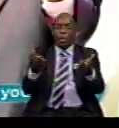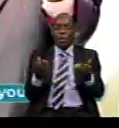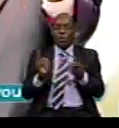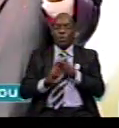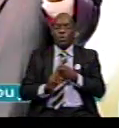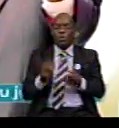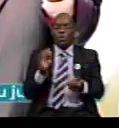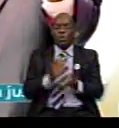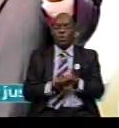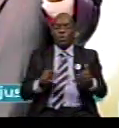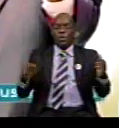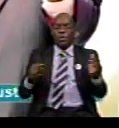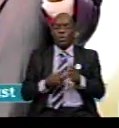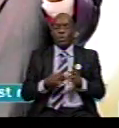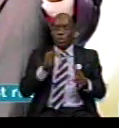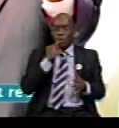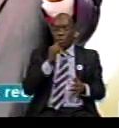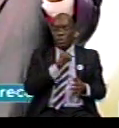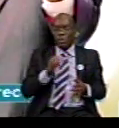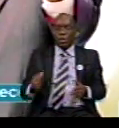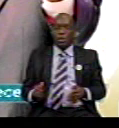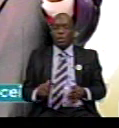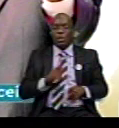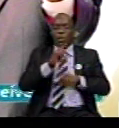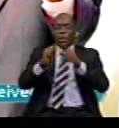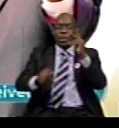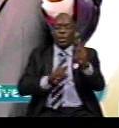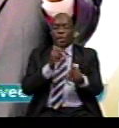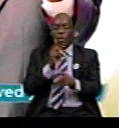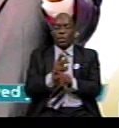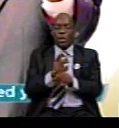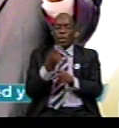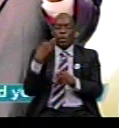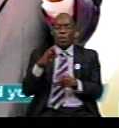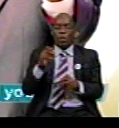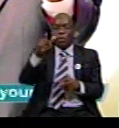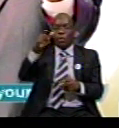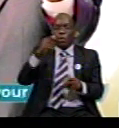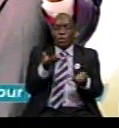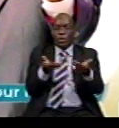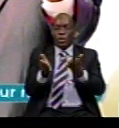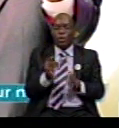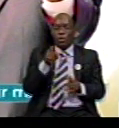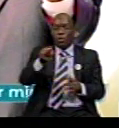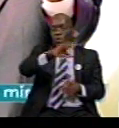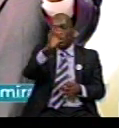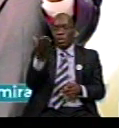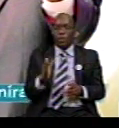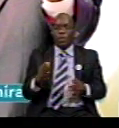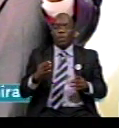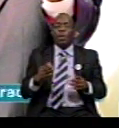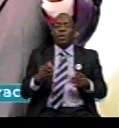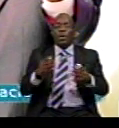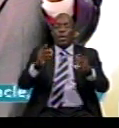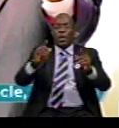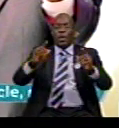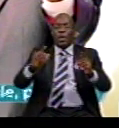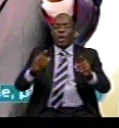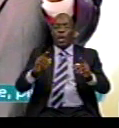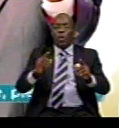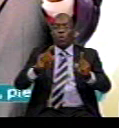this is a type of service you have never attended before. Make sure you are here